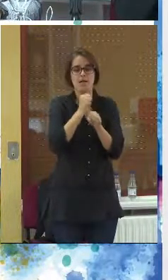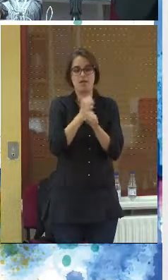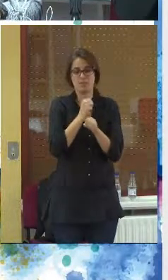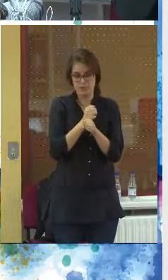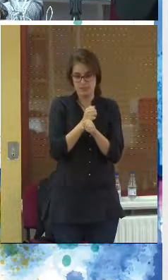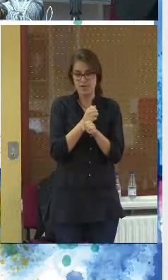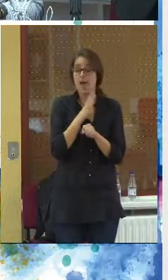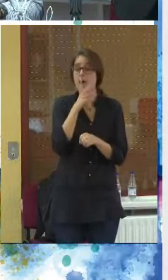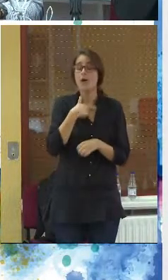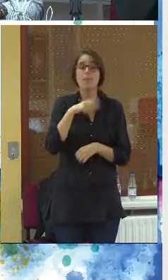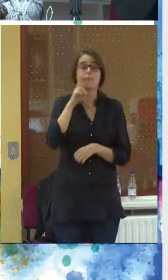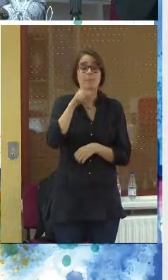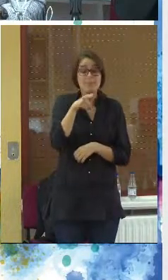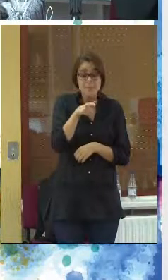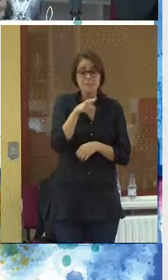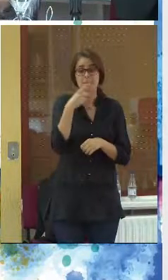photocopy. How